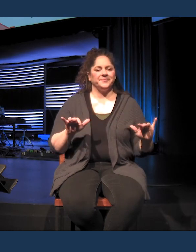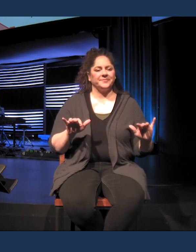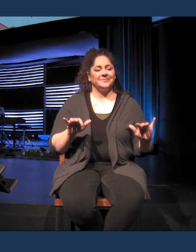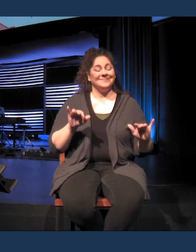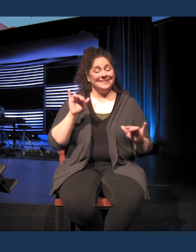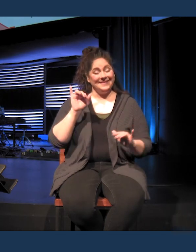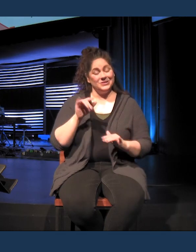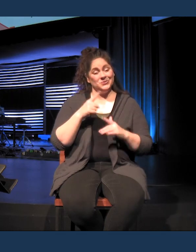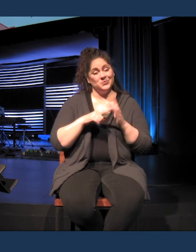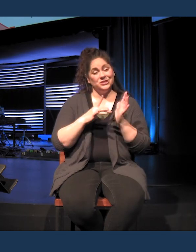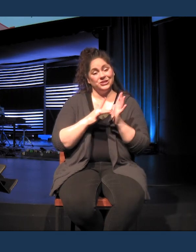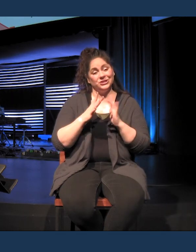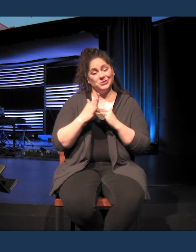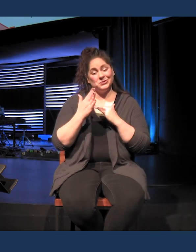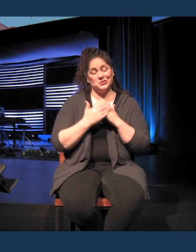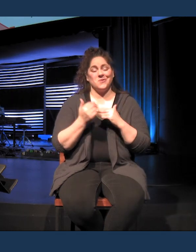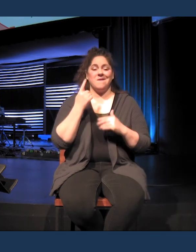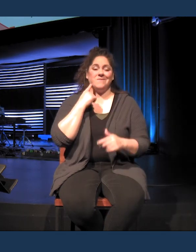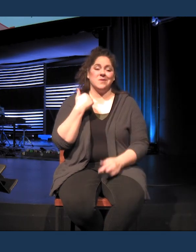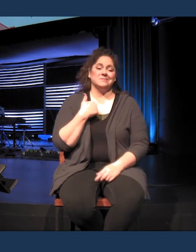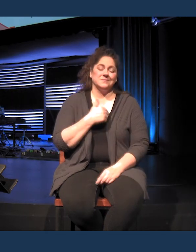That's what Jesus is calling us to be,